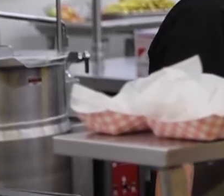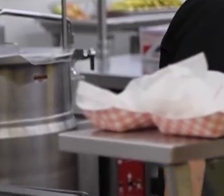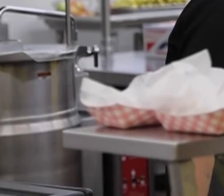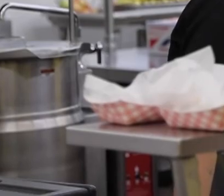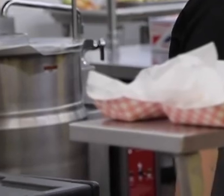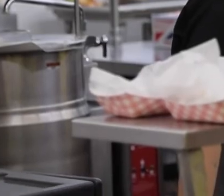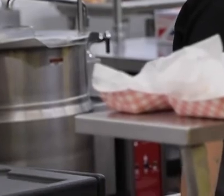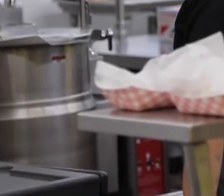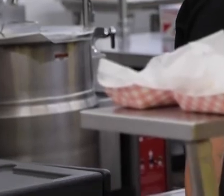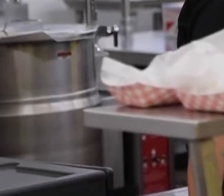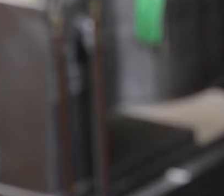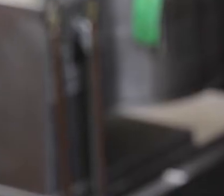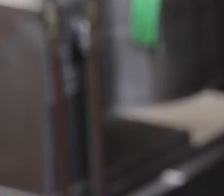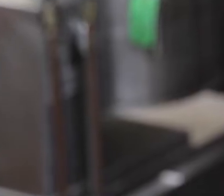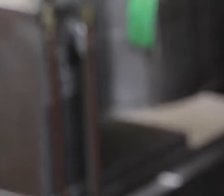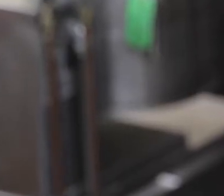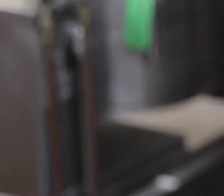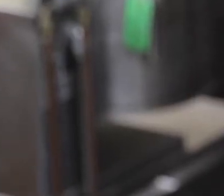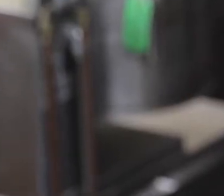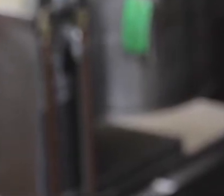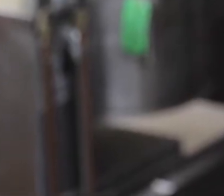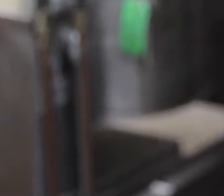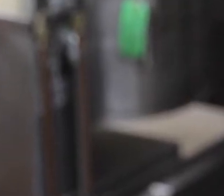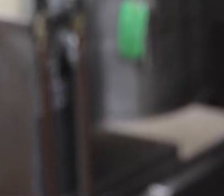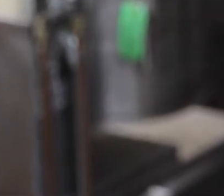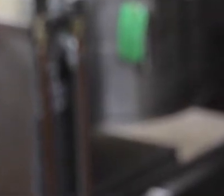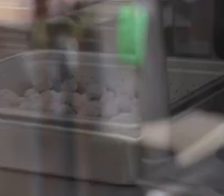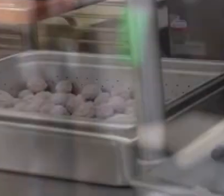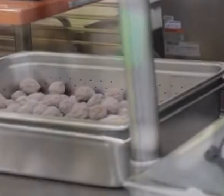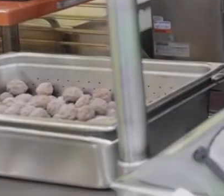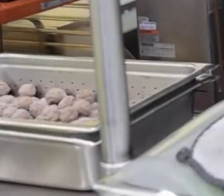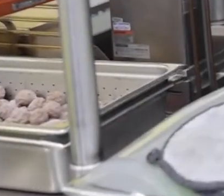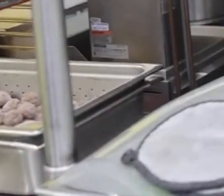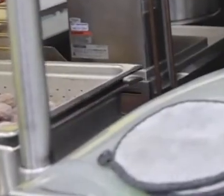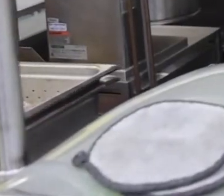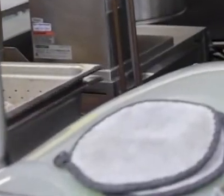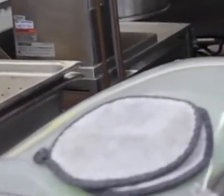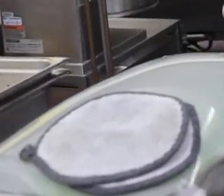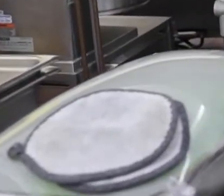kids at the school are well taken care of.